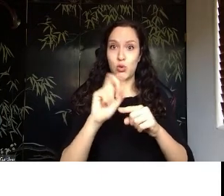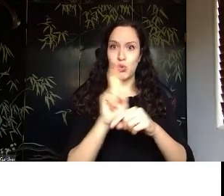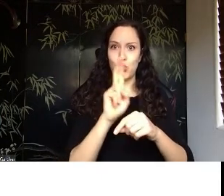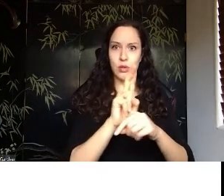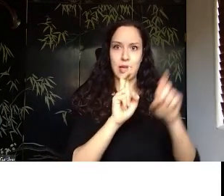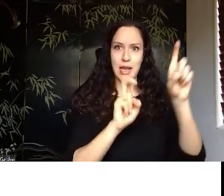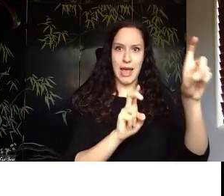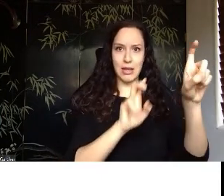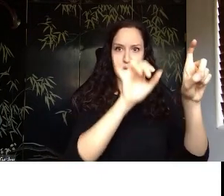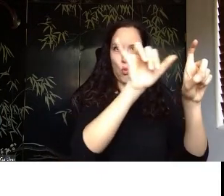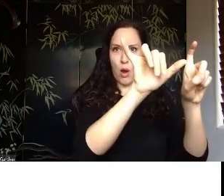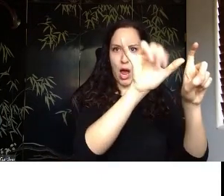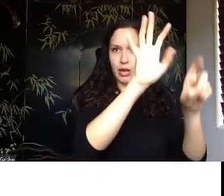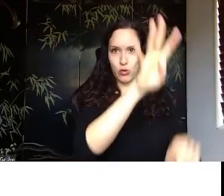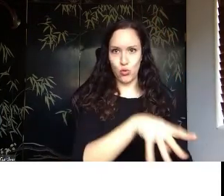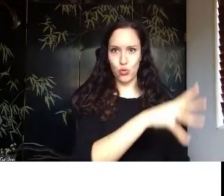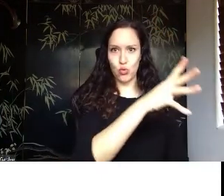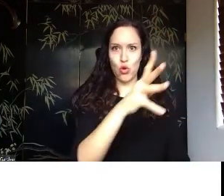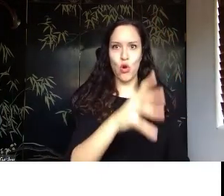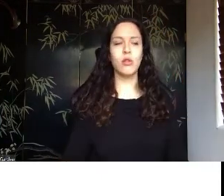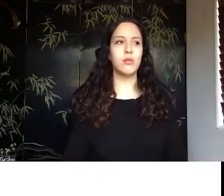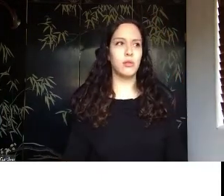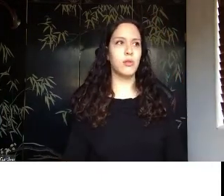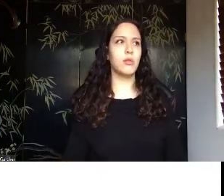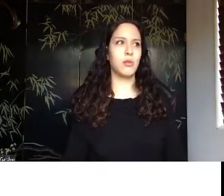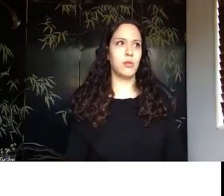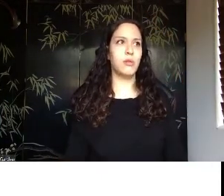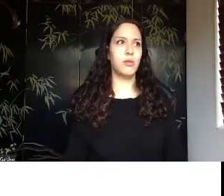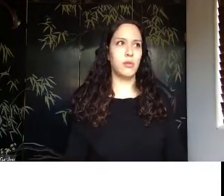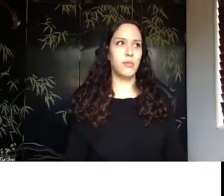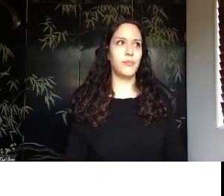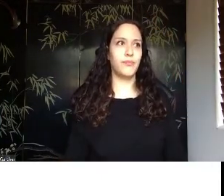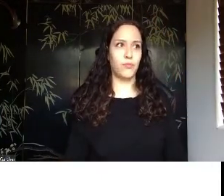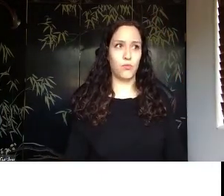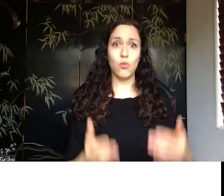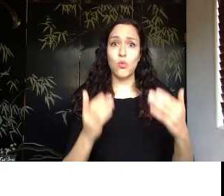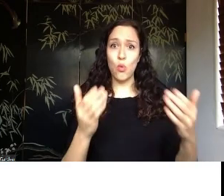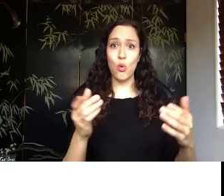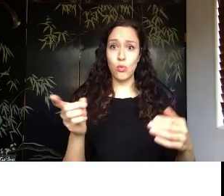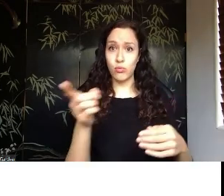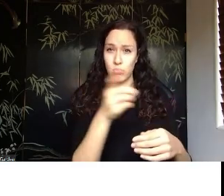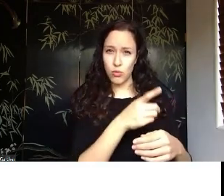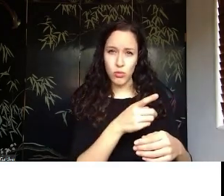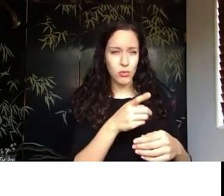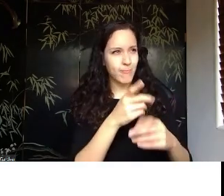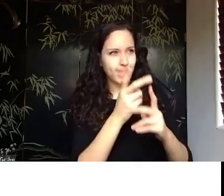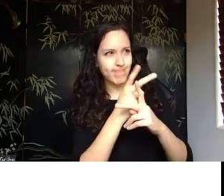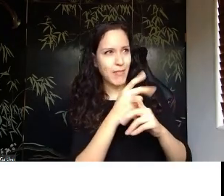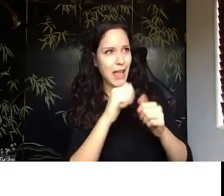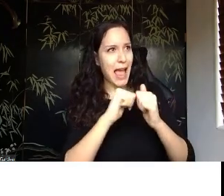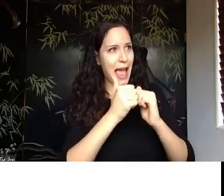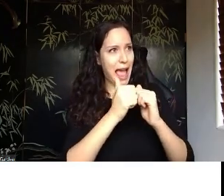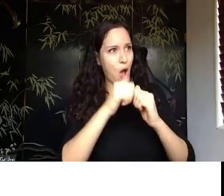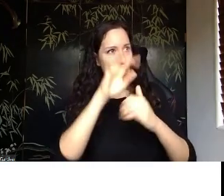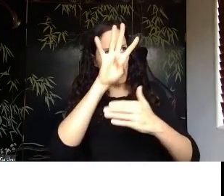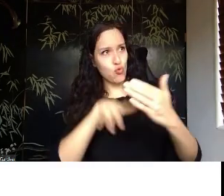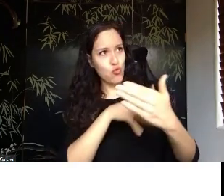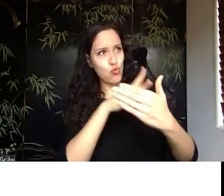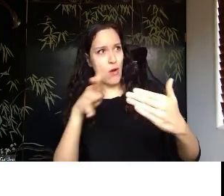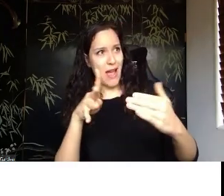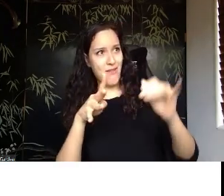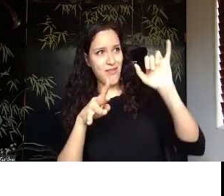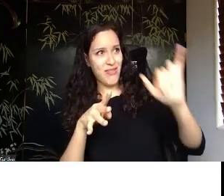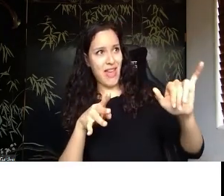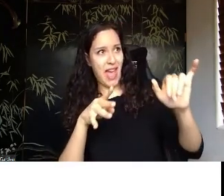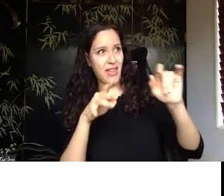Okay, so go ahead and figure out how to graph this line right here.